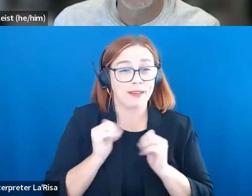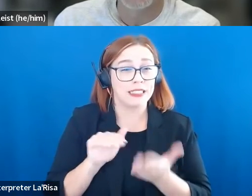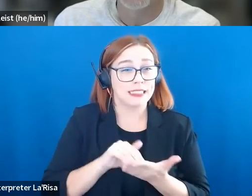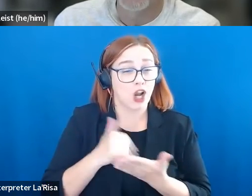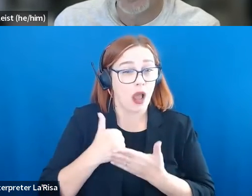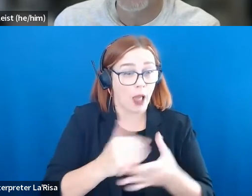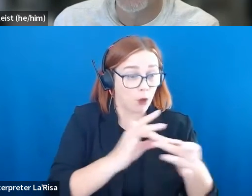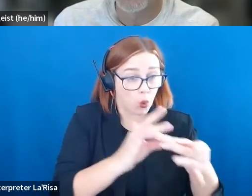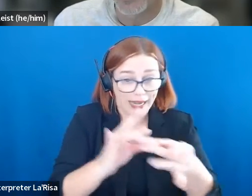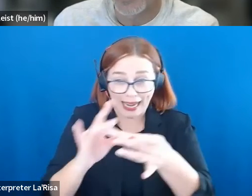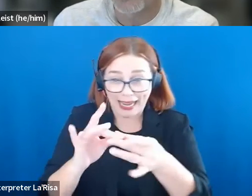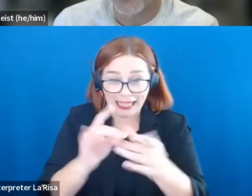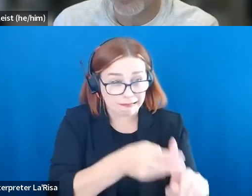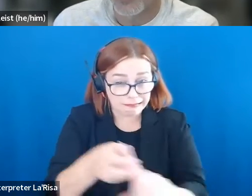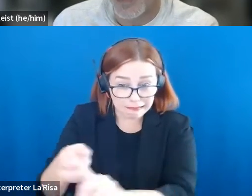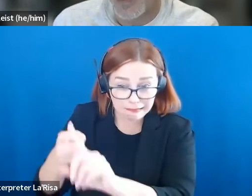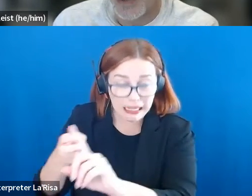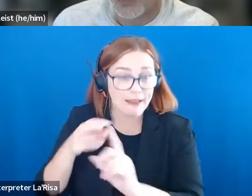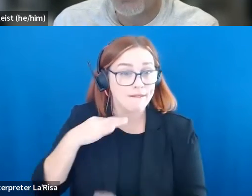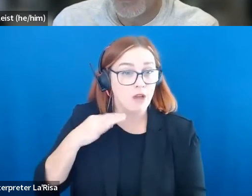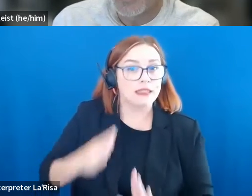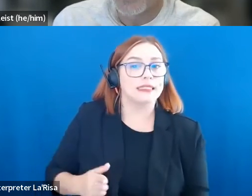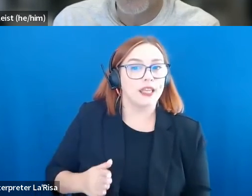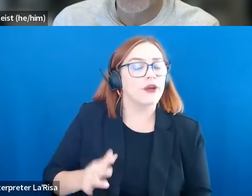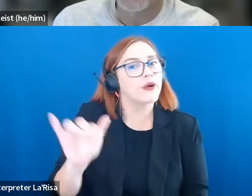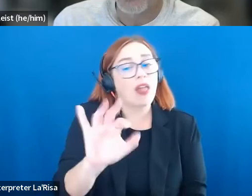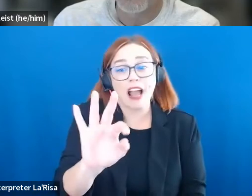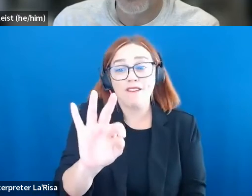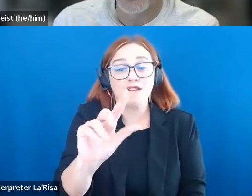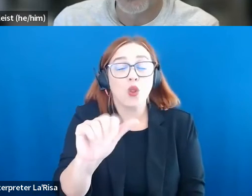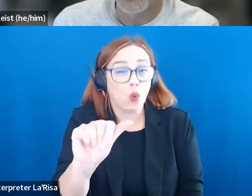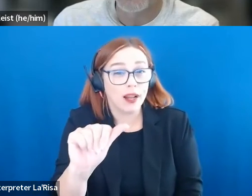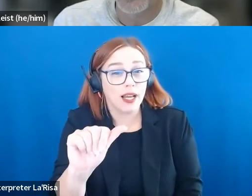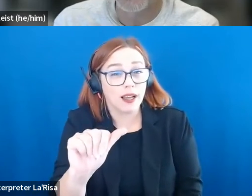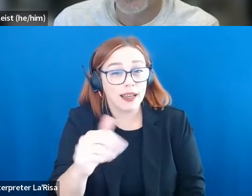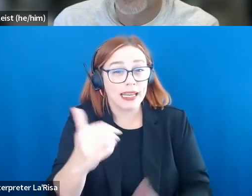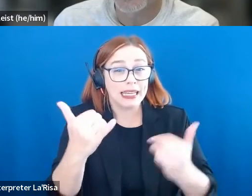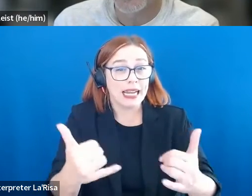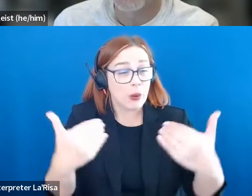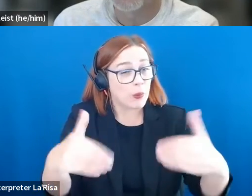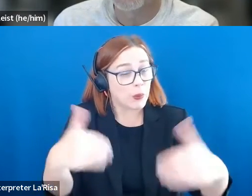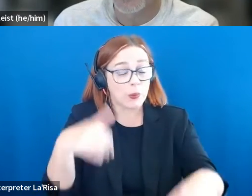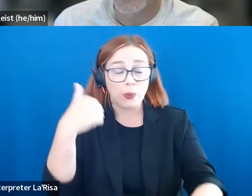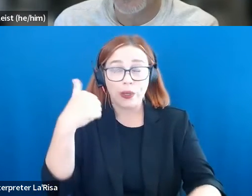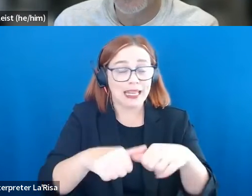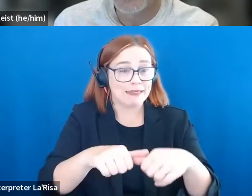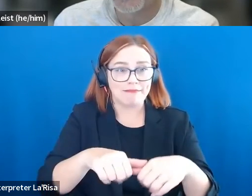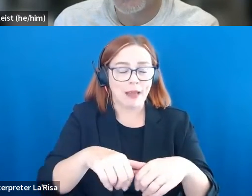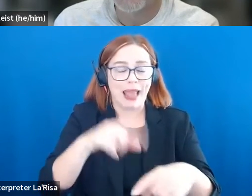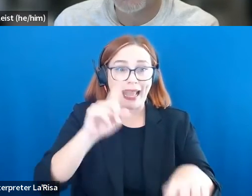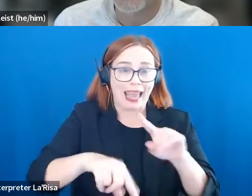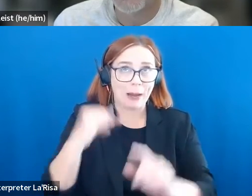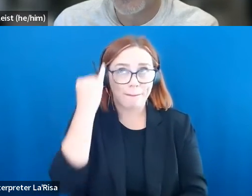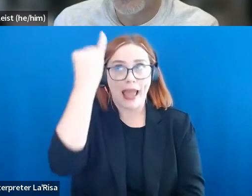I mean, I can only imagine what's going on in Florida right now. I think of all the work around Katrina, but I think of the flooding